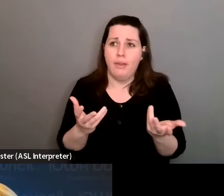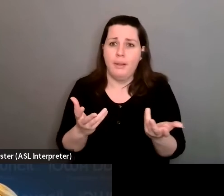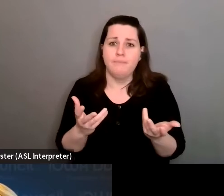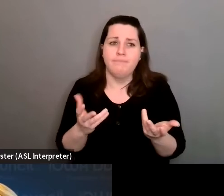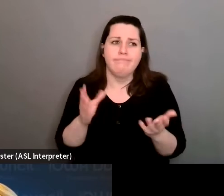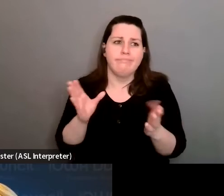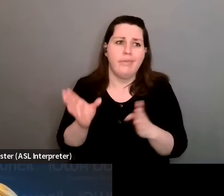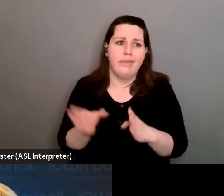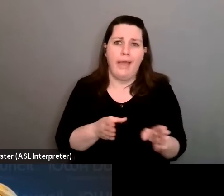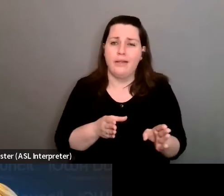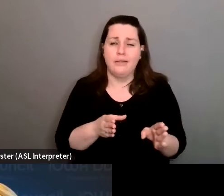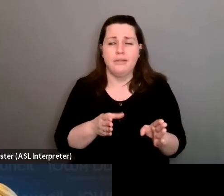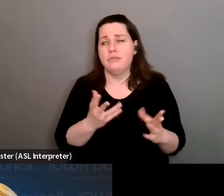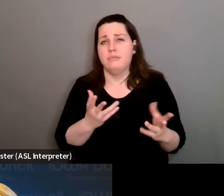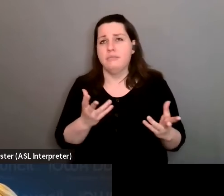maybe,